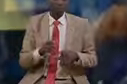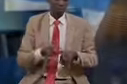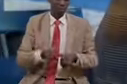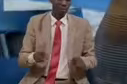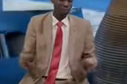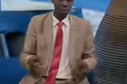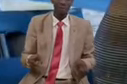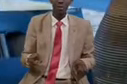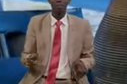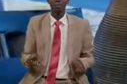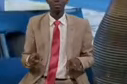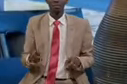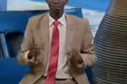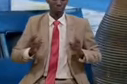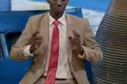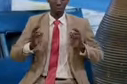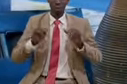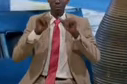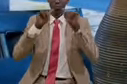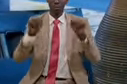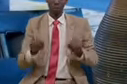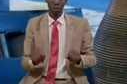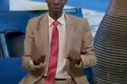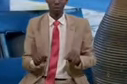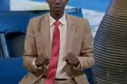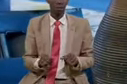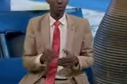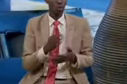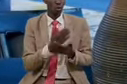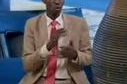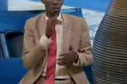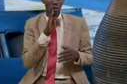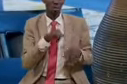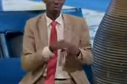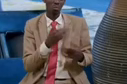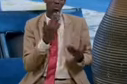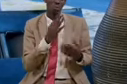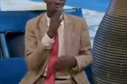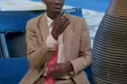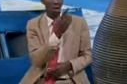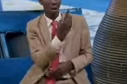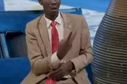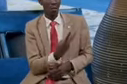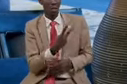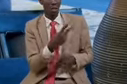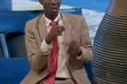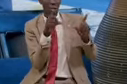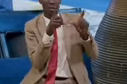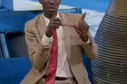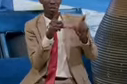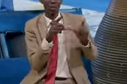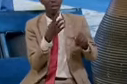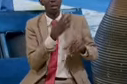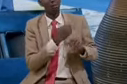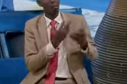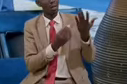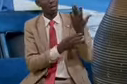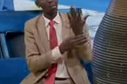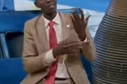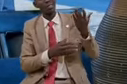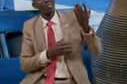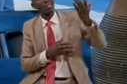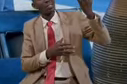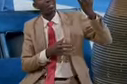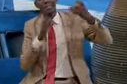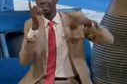different stature. Somebody is of average height. He raises up his hand. He cannot touch